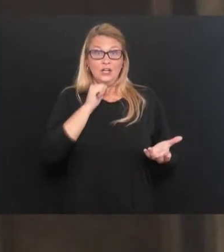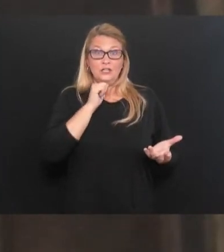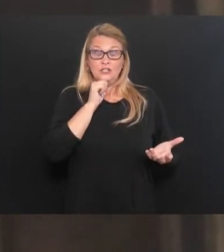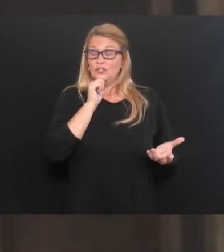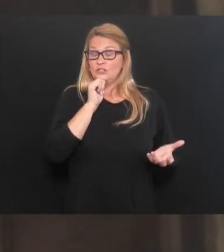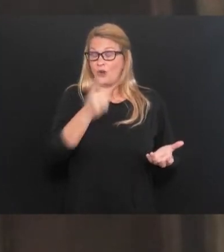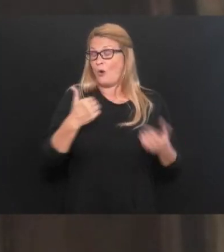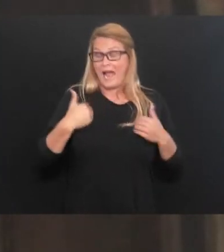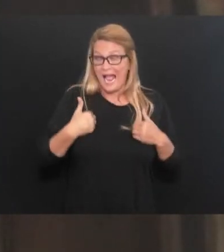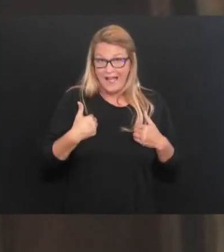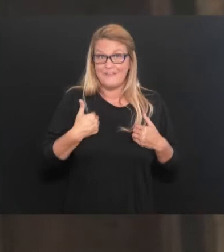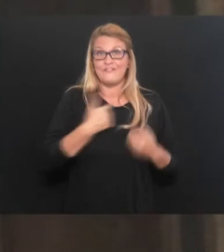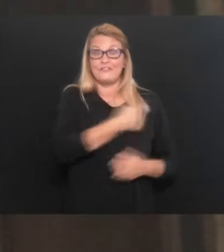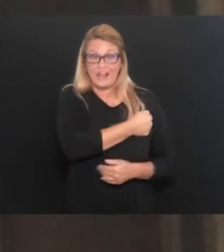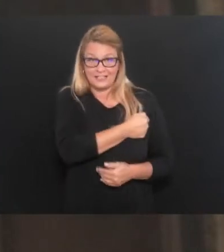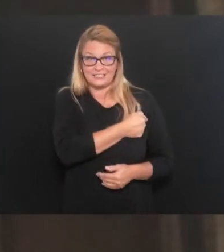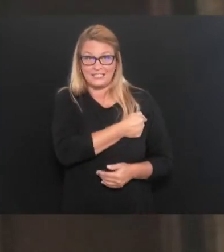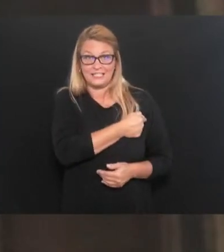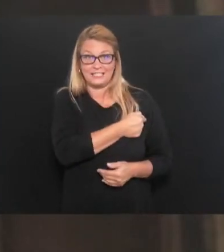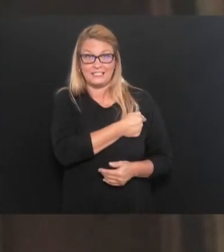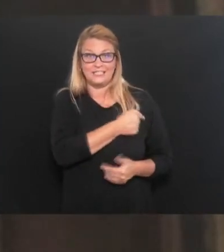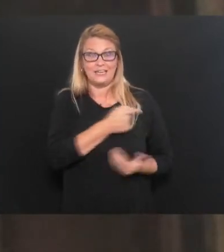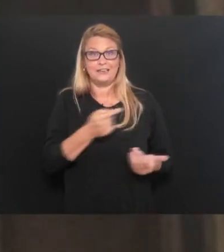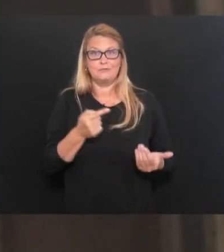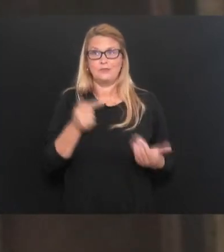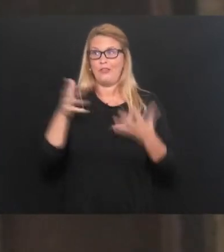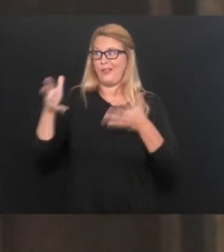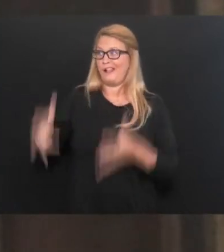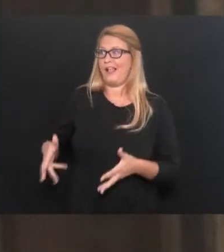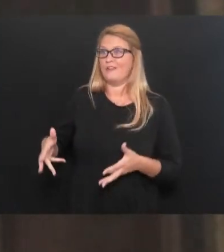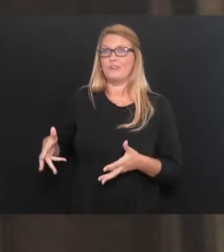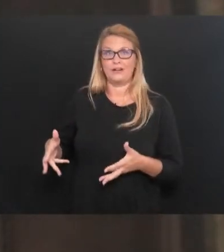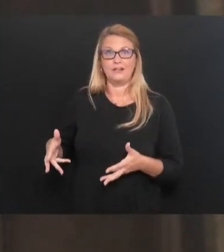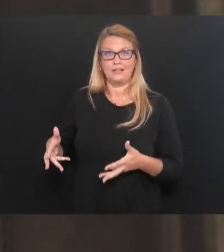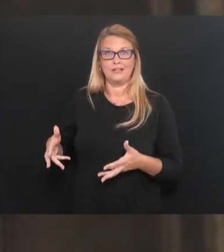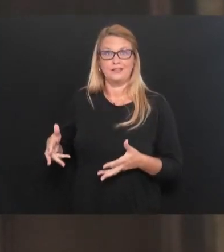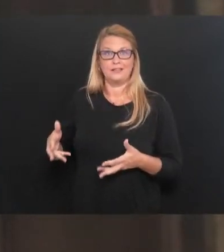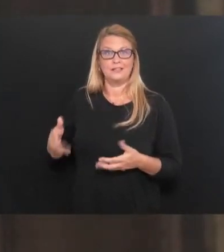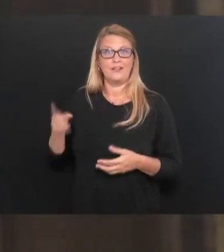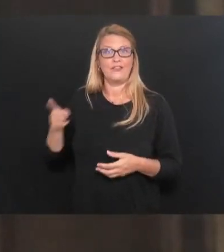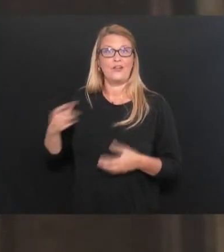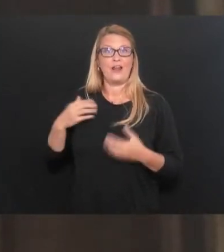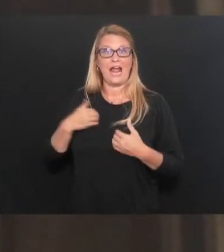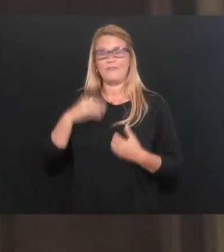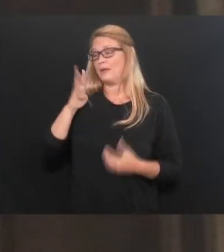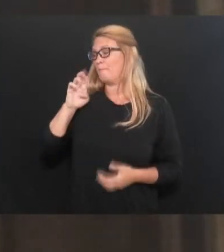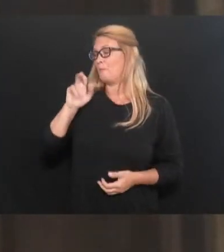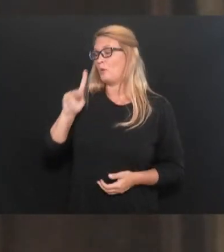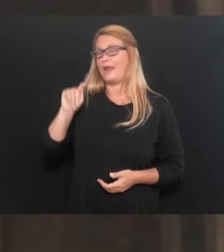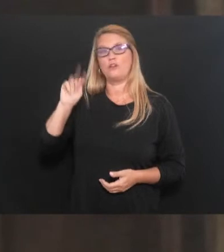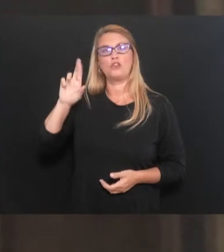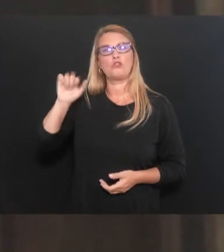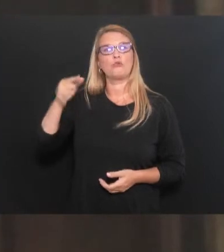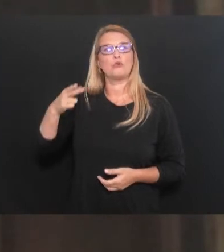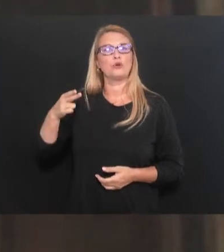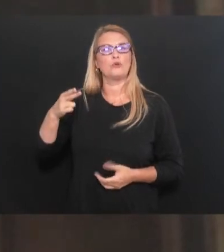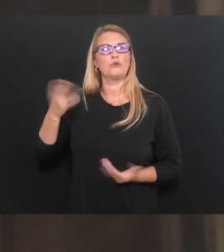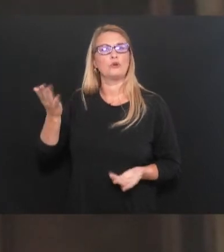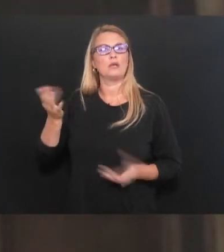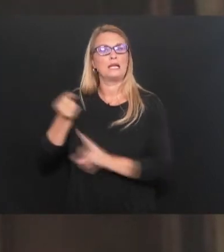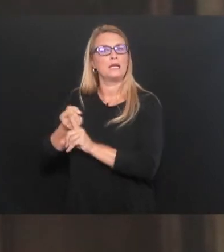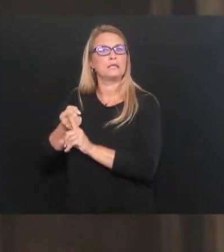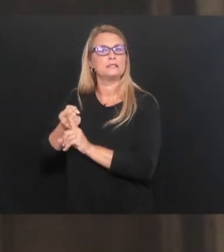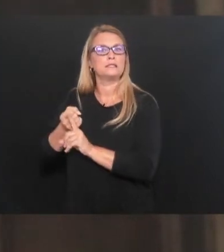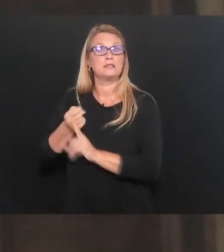some 85 to 88% are unvaccinated. The rest are having vaccine breakthroughs, and the people having